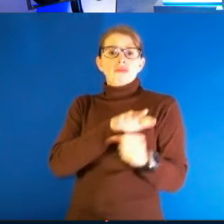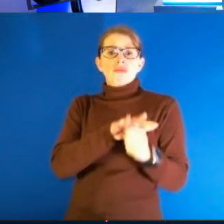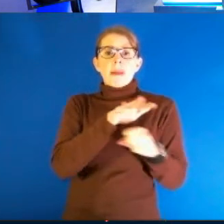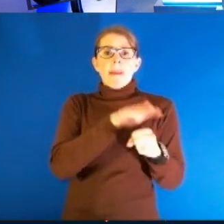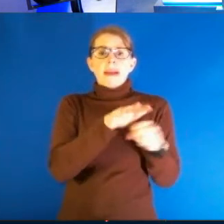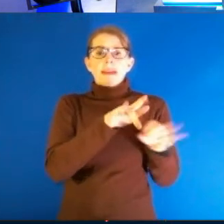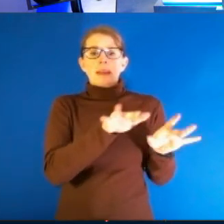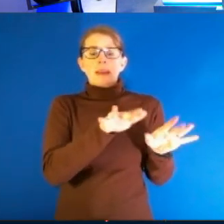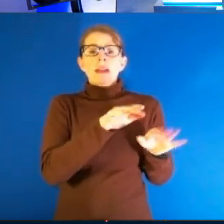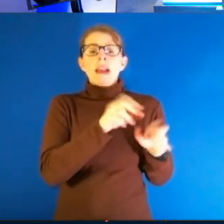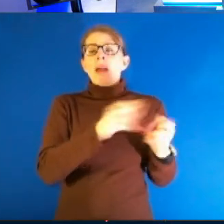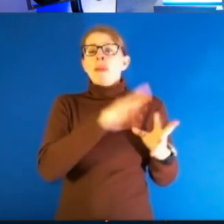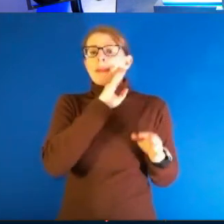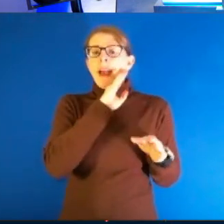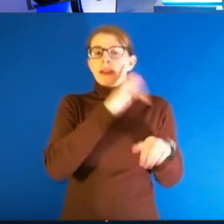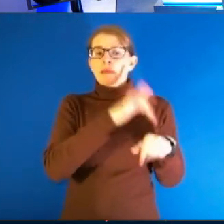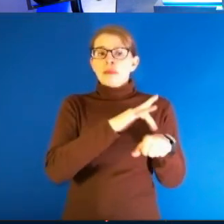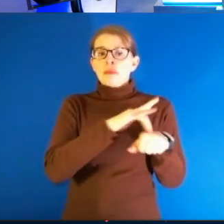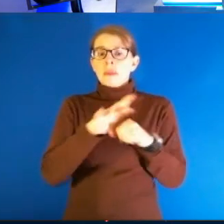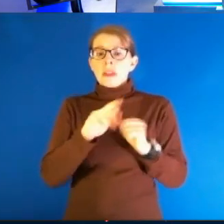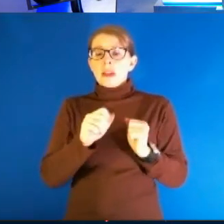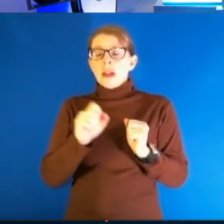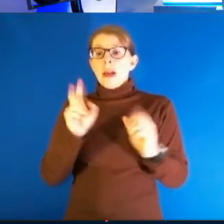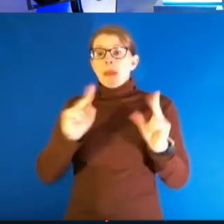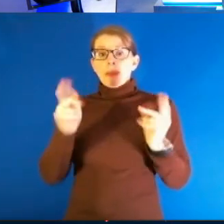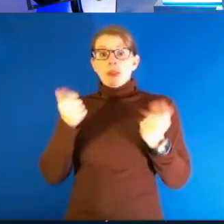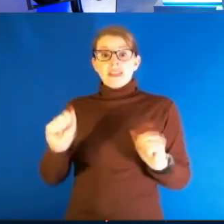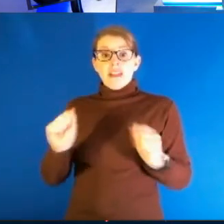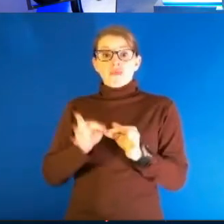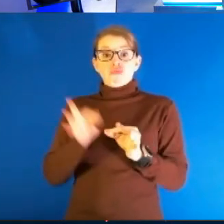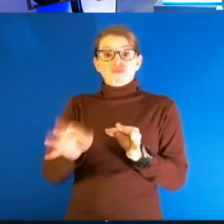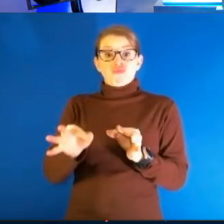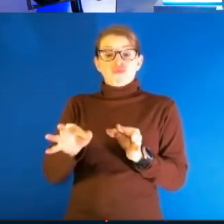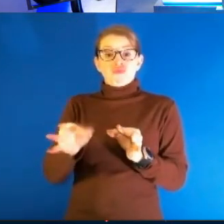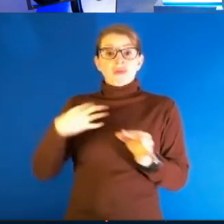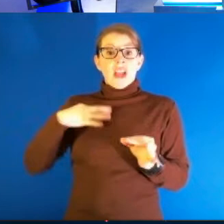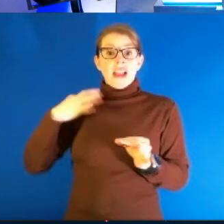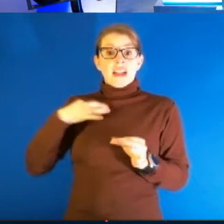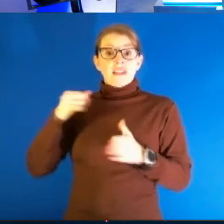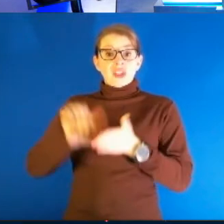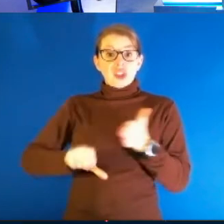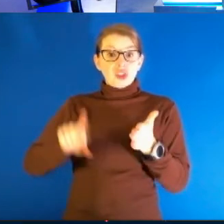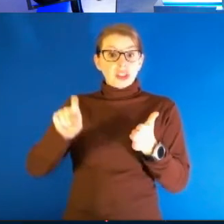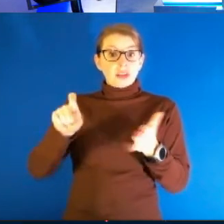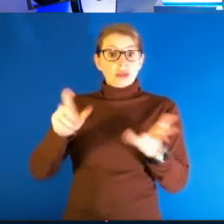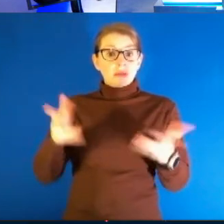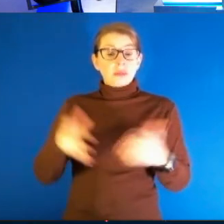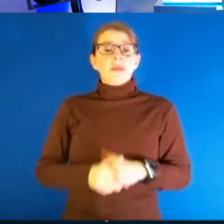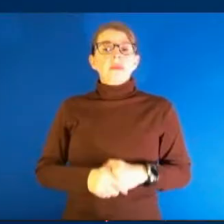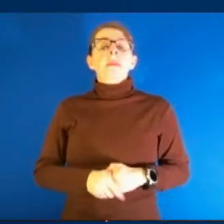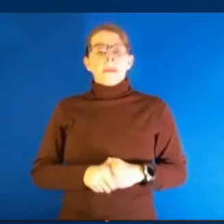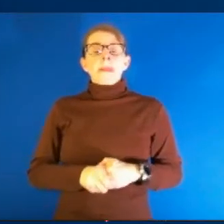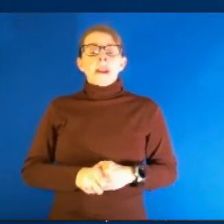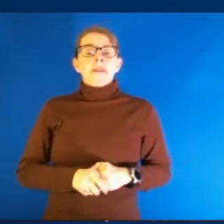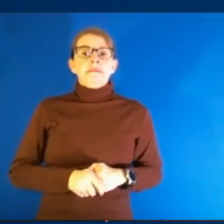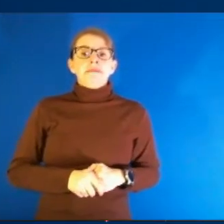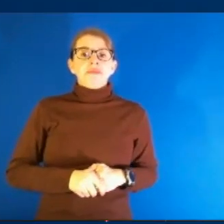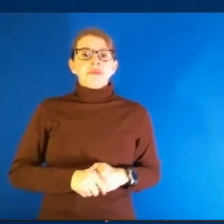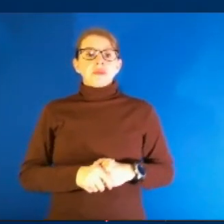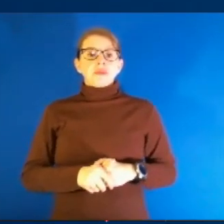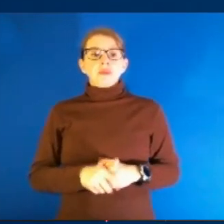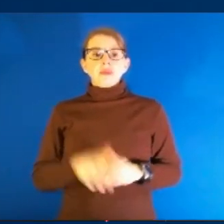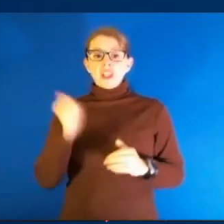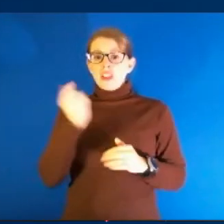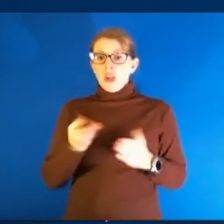For example, are people still pushing back elective surgeries, things like that? You bet. So the numbers, a couple things have happened.